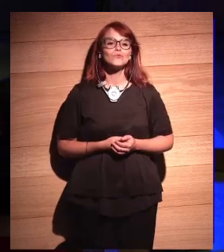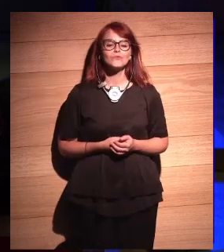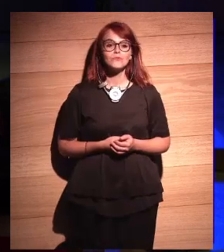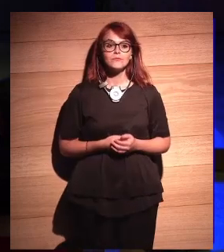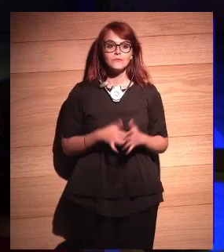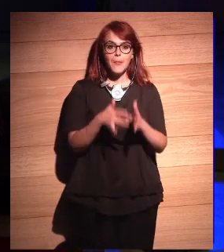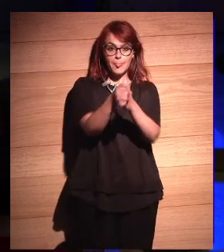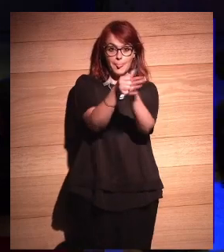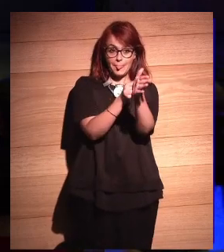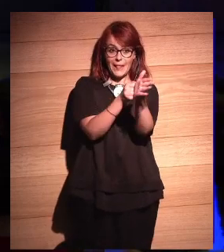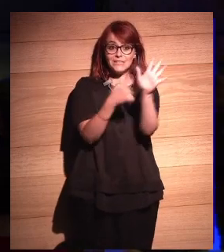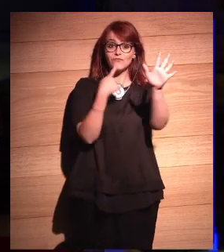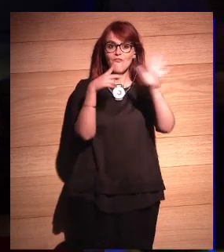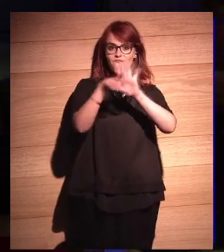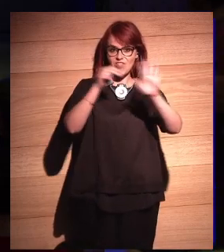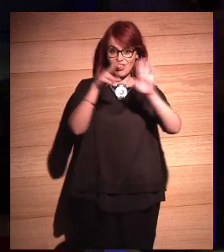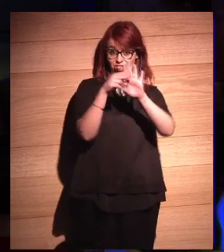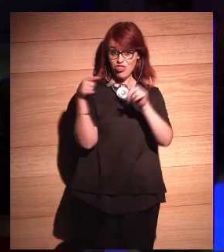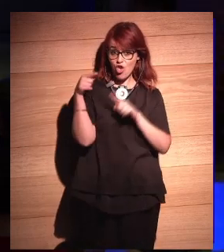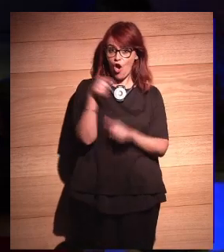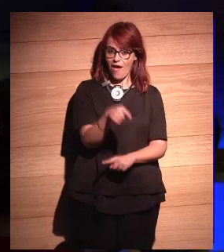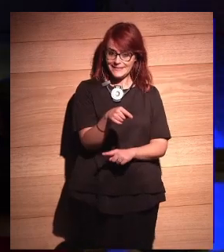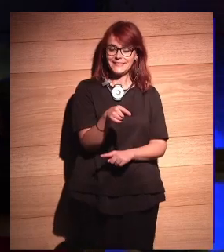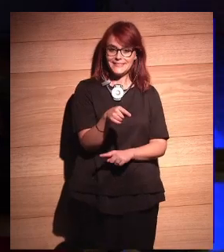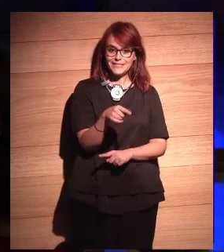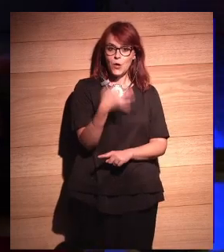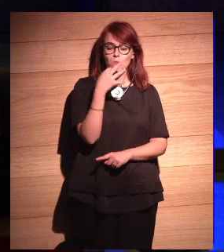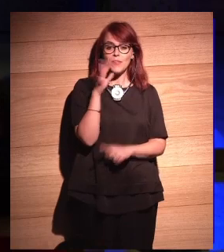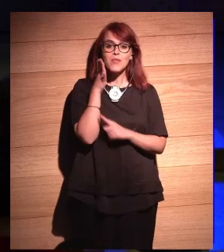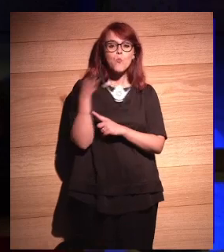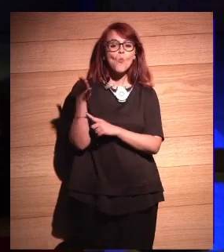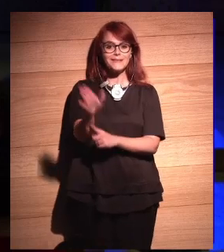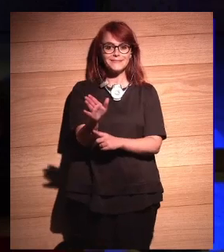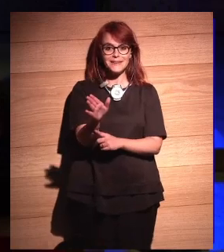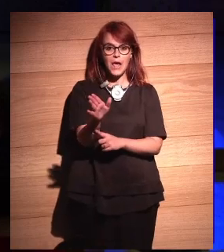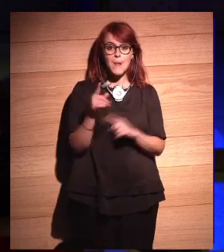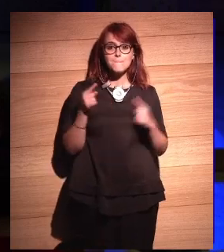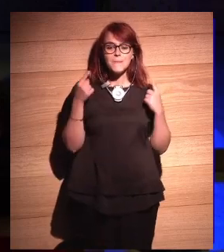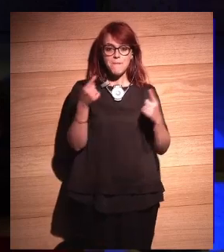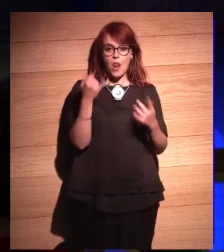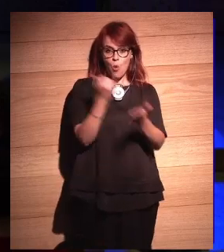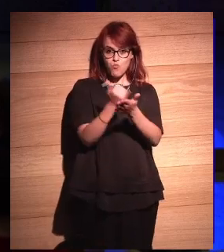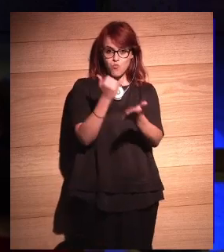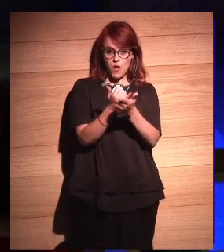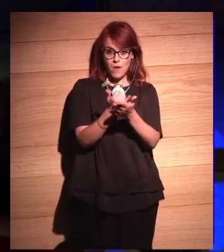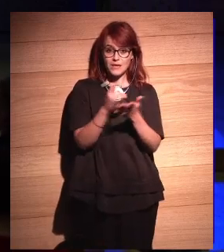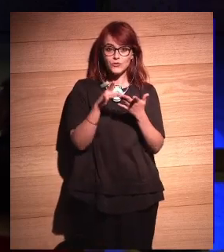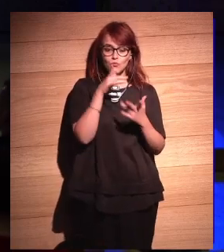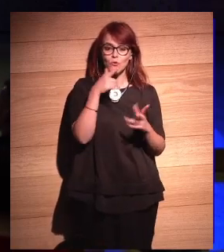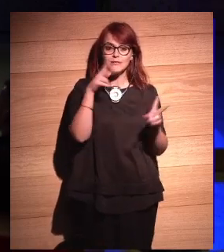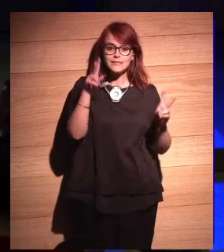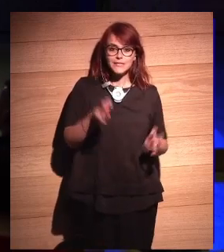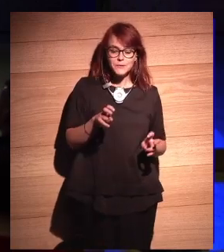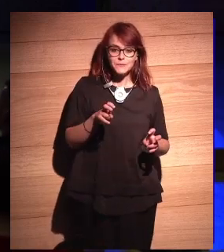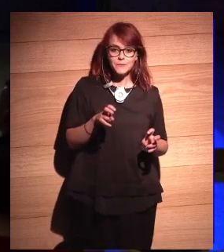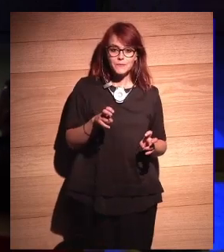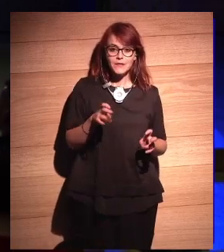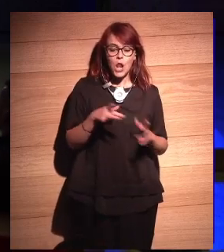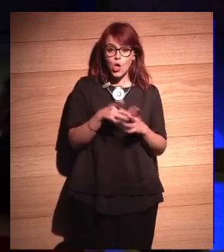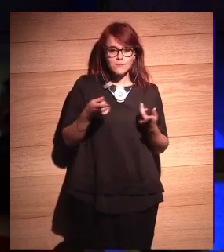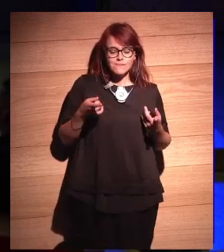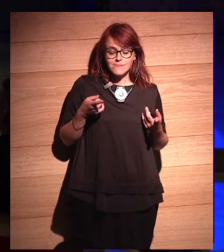This is a video of her showing a really early prototype, and this video for me, I think, was the first encounter. I just saw